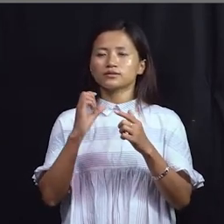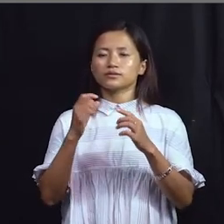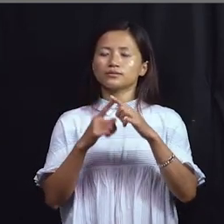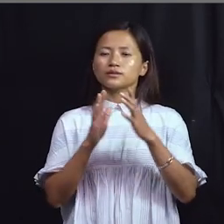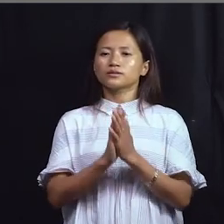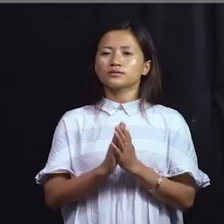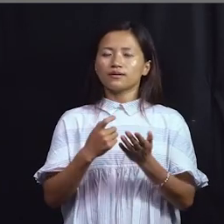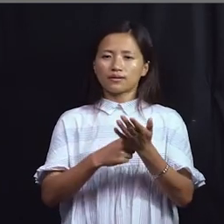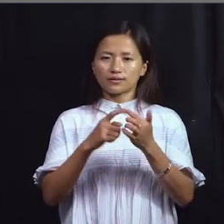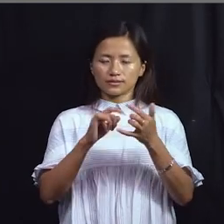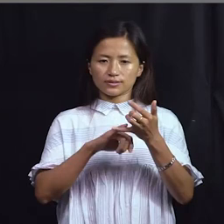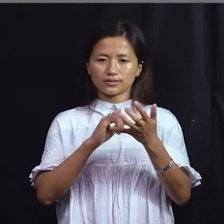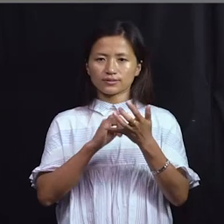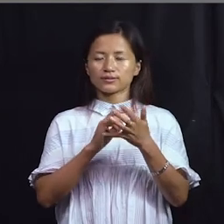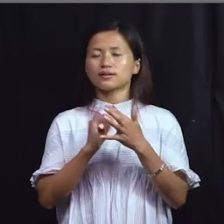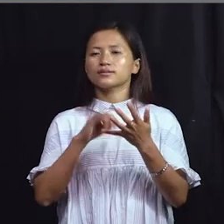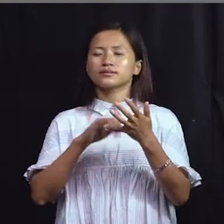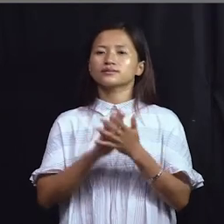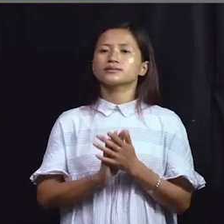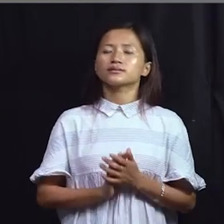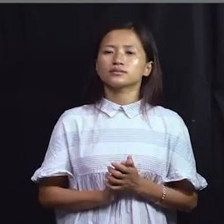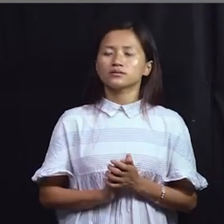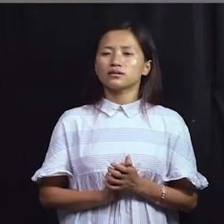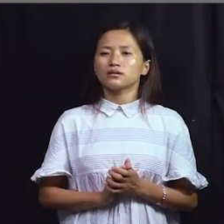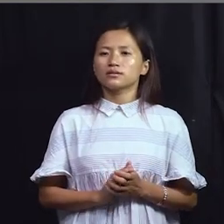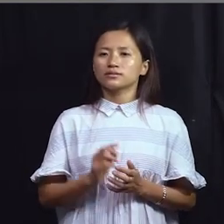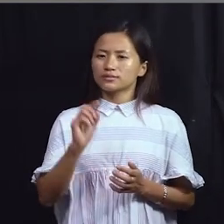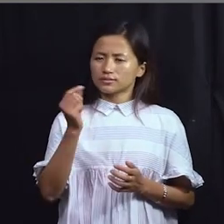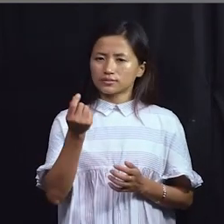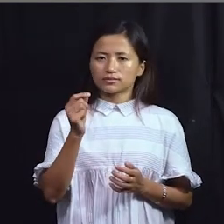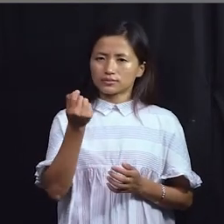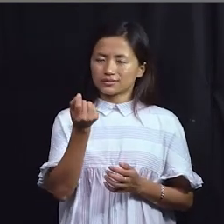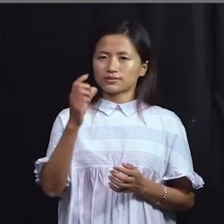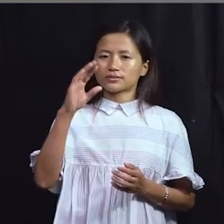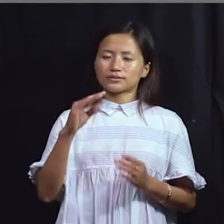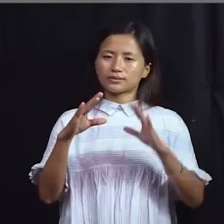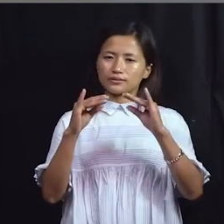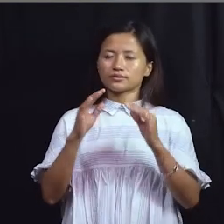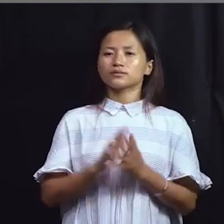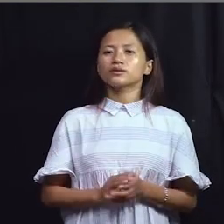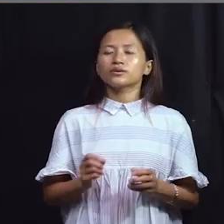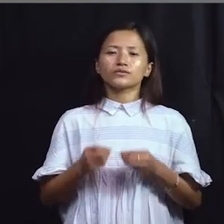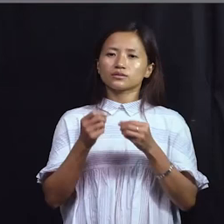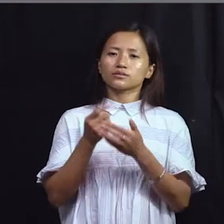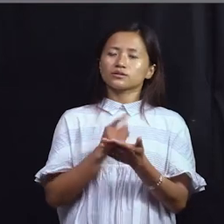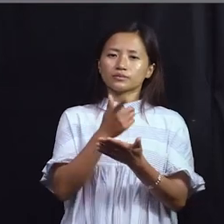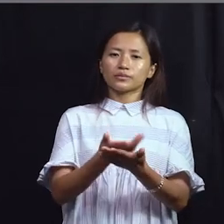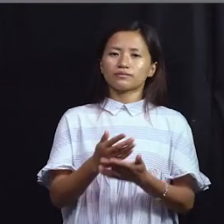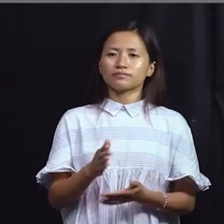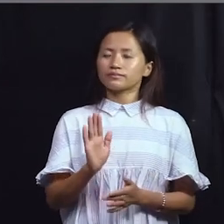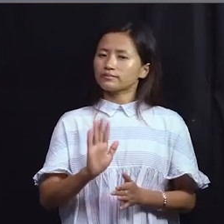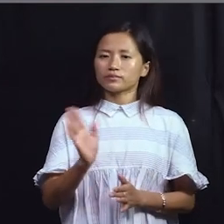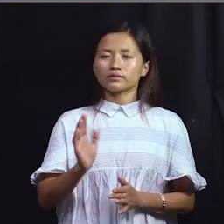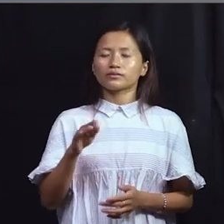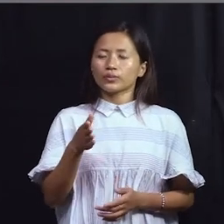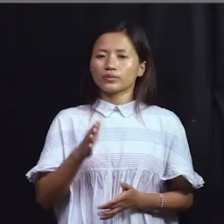very simple. I'm telling you, these are just budget. These are just estimation. We have not spent yet. We have not received